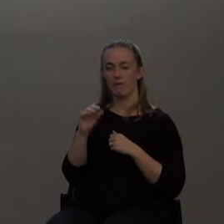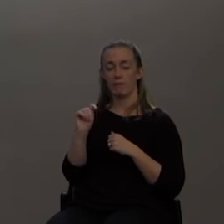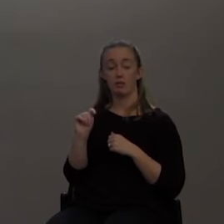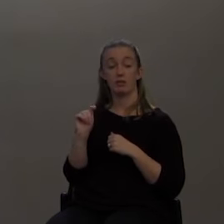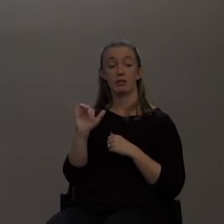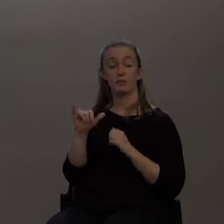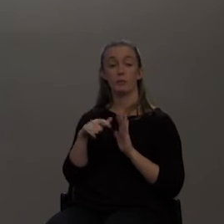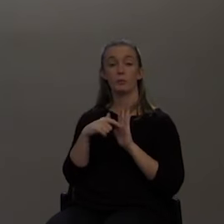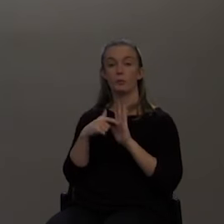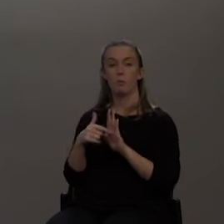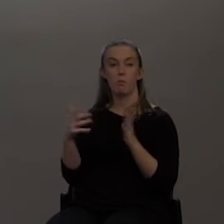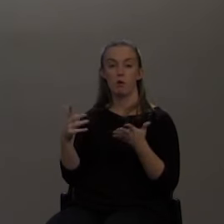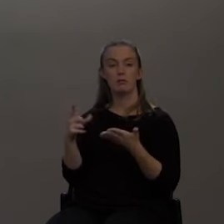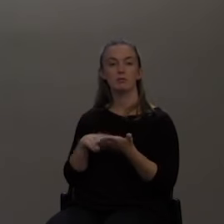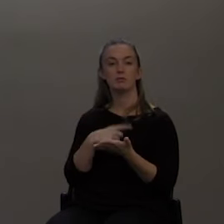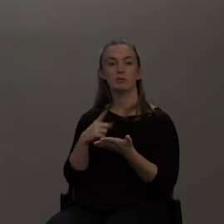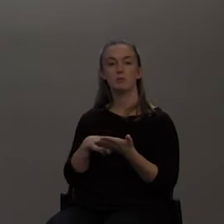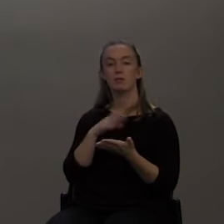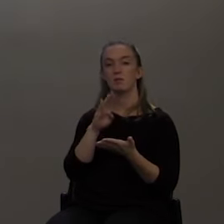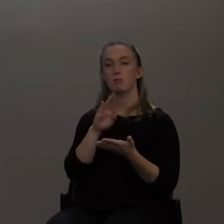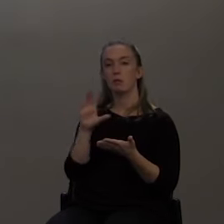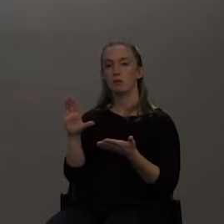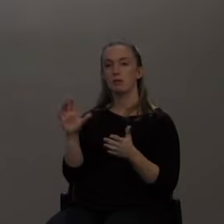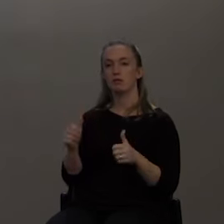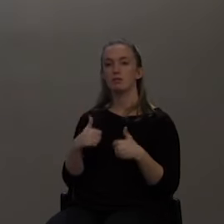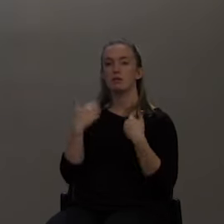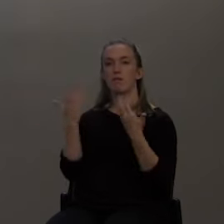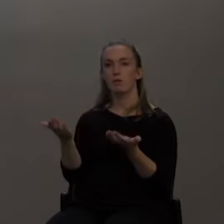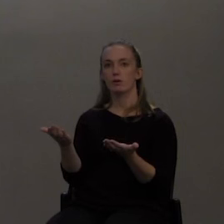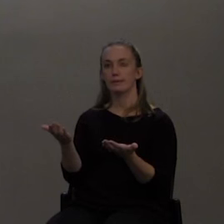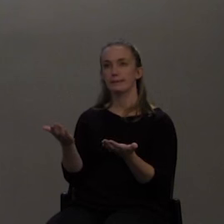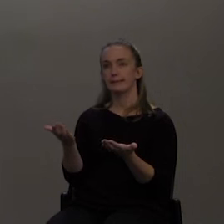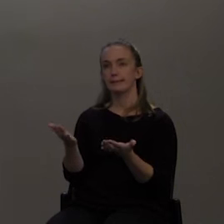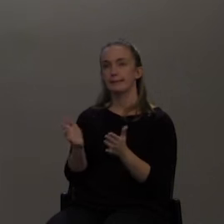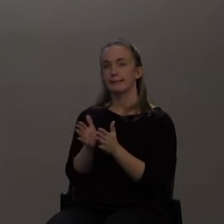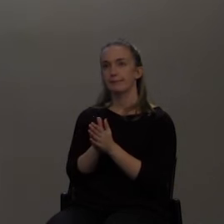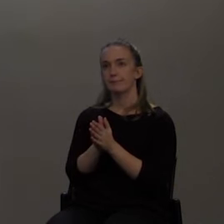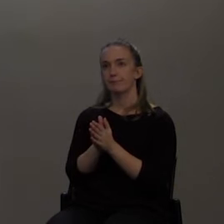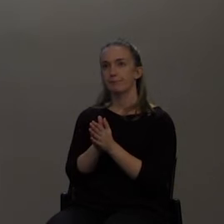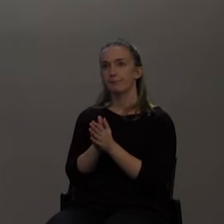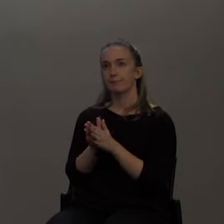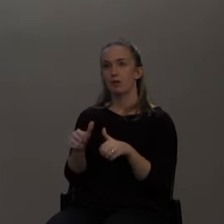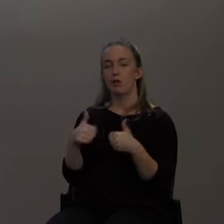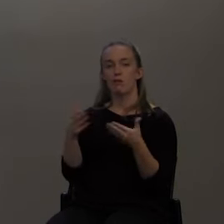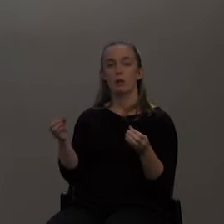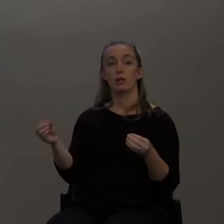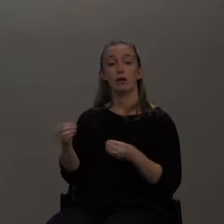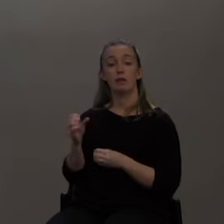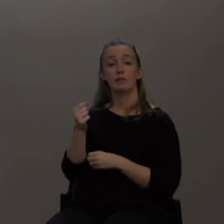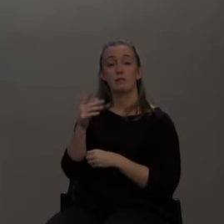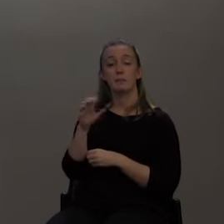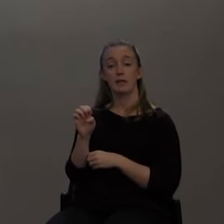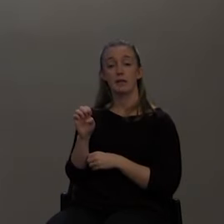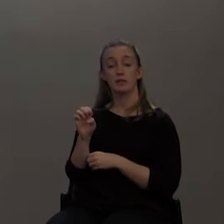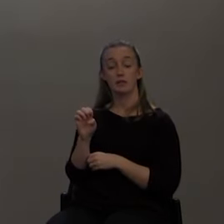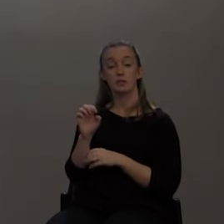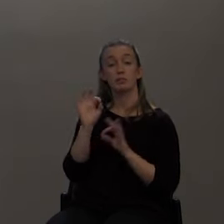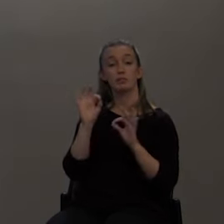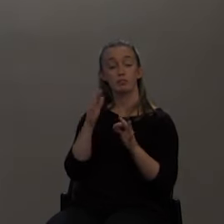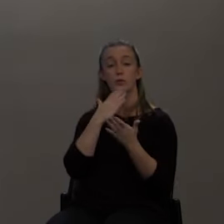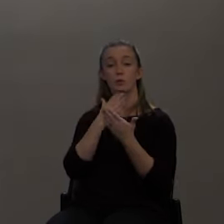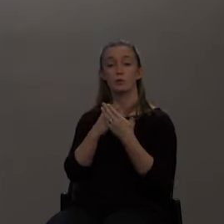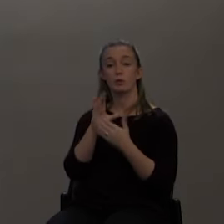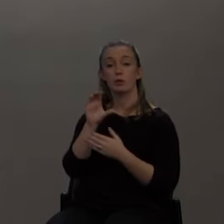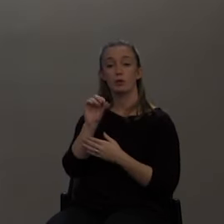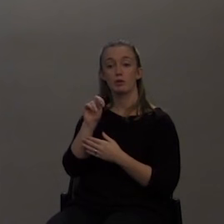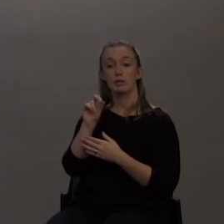that in some cases, Boyle County is offering offering office space that is in particularly good condition or